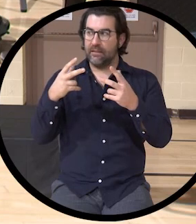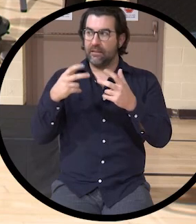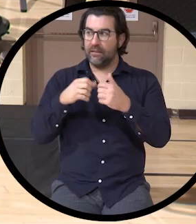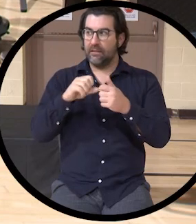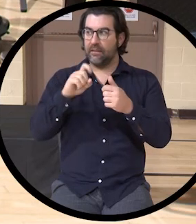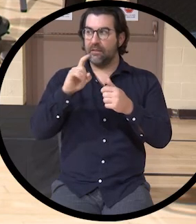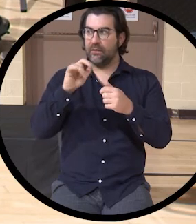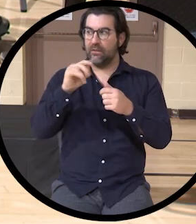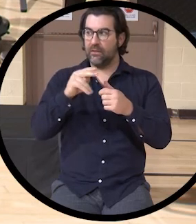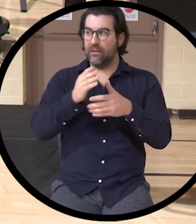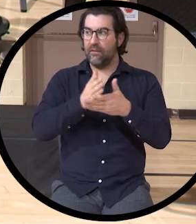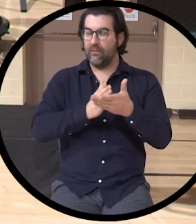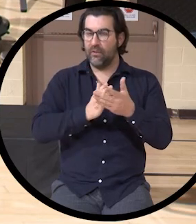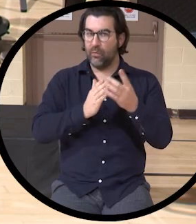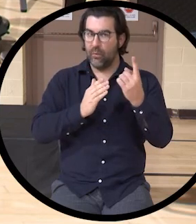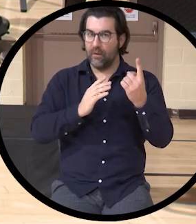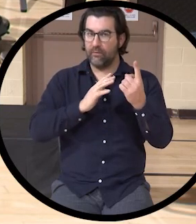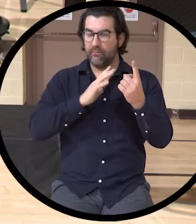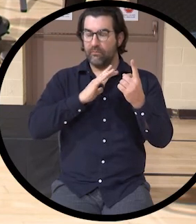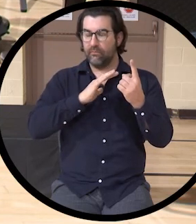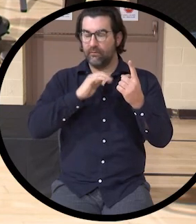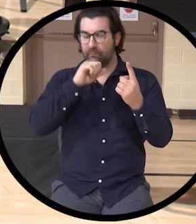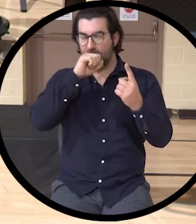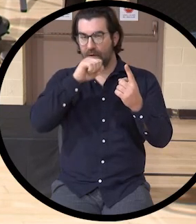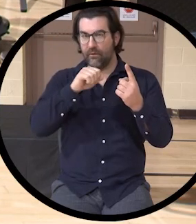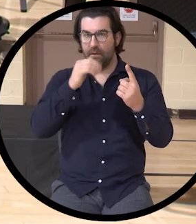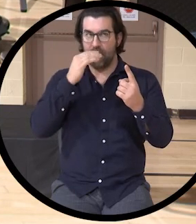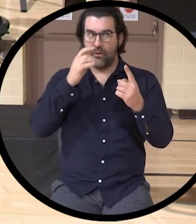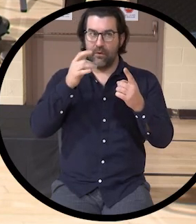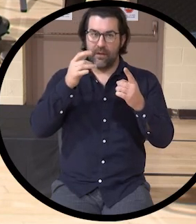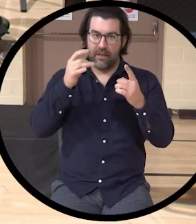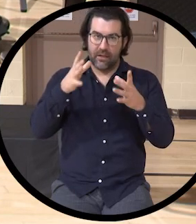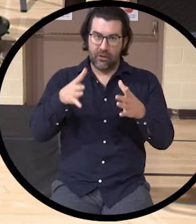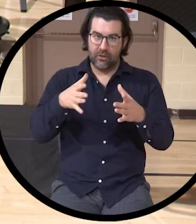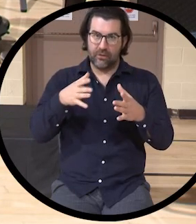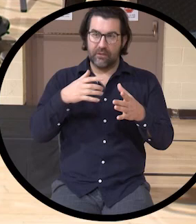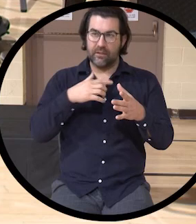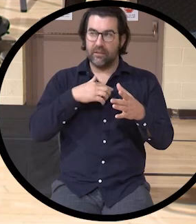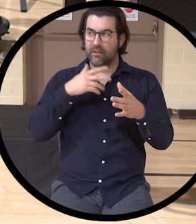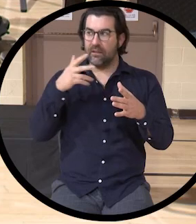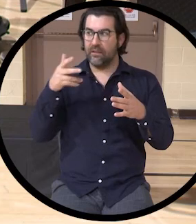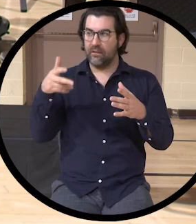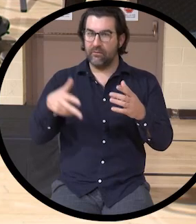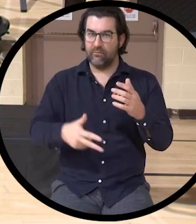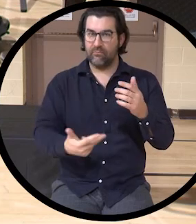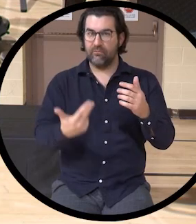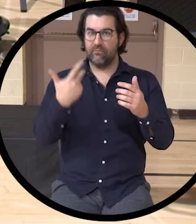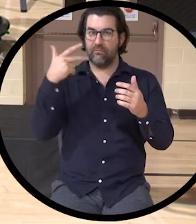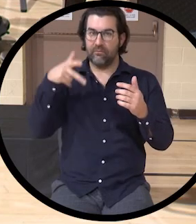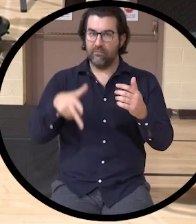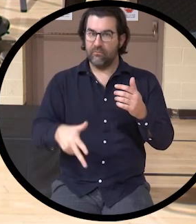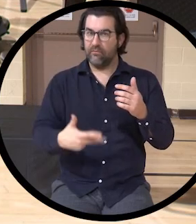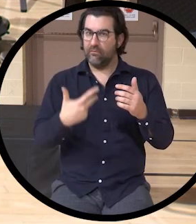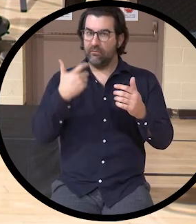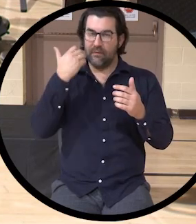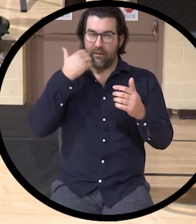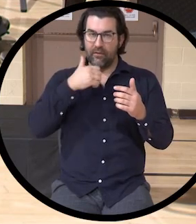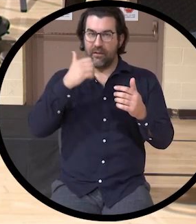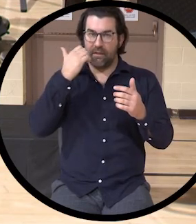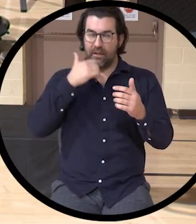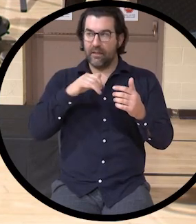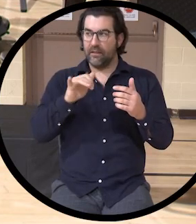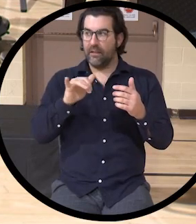Stanton Ave Phase 1, I love it. I know there's haters. Thank you. Like I go up and down that hill every single day, and it's